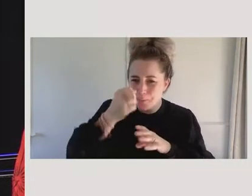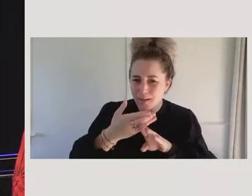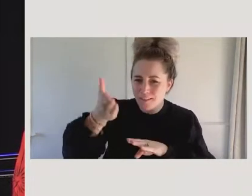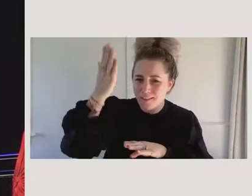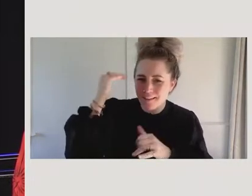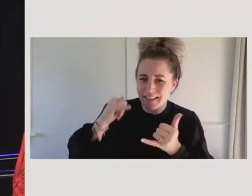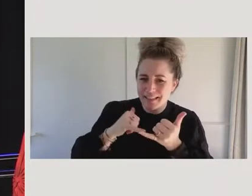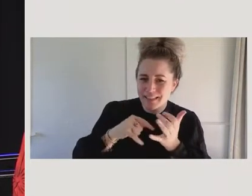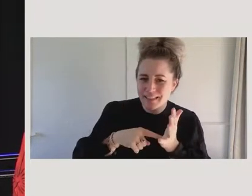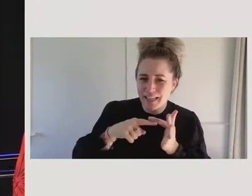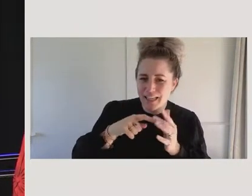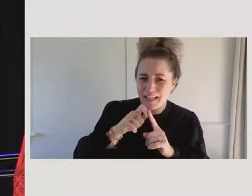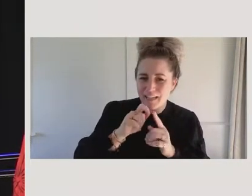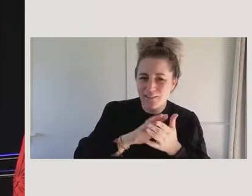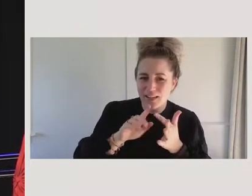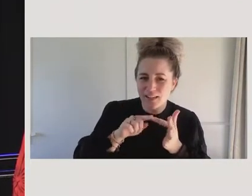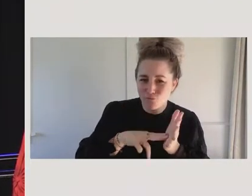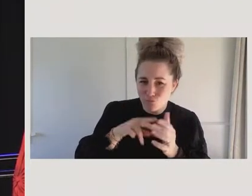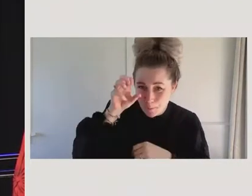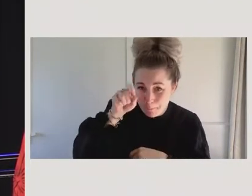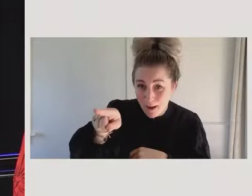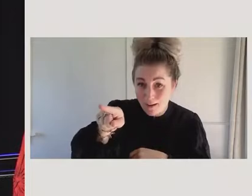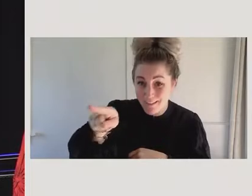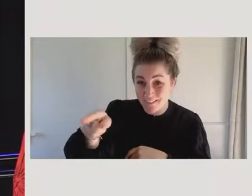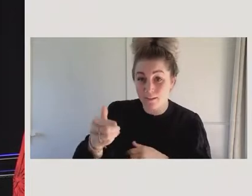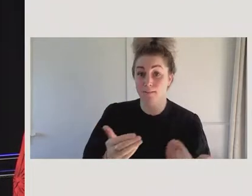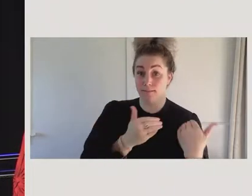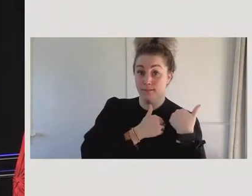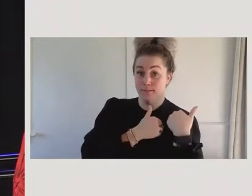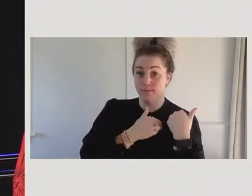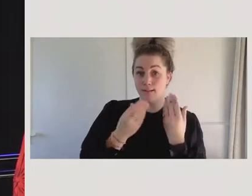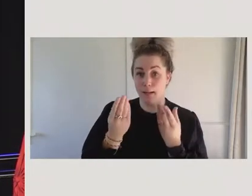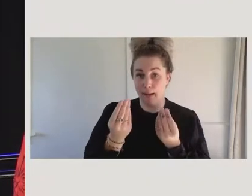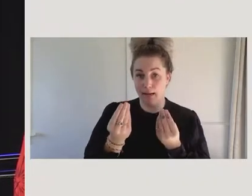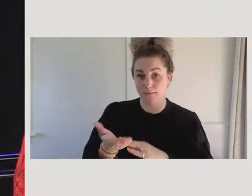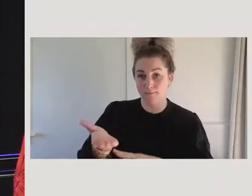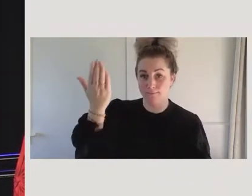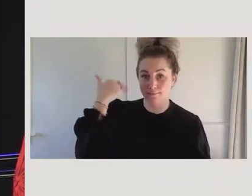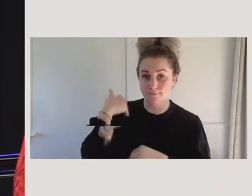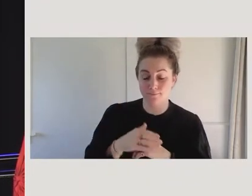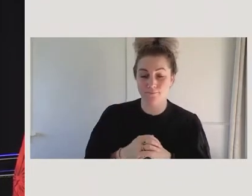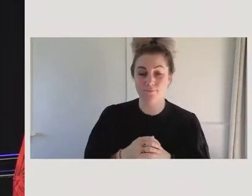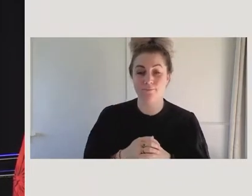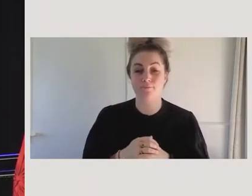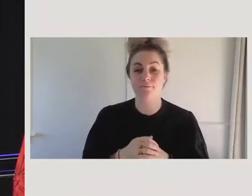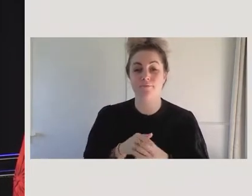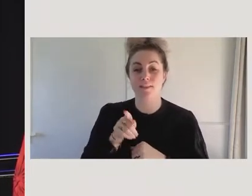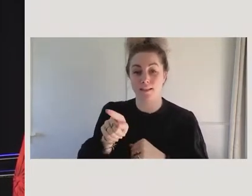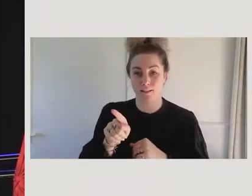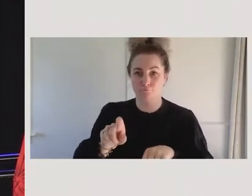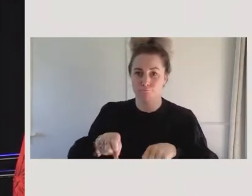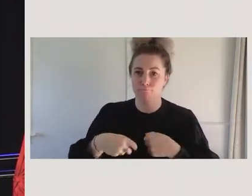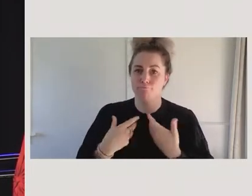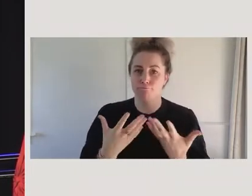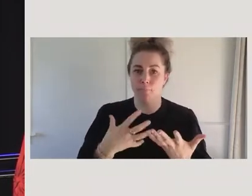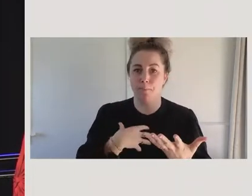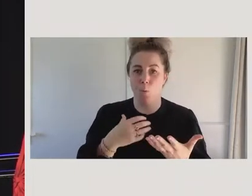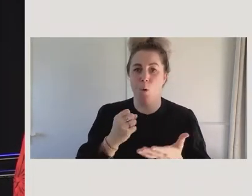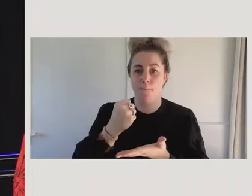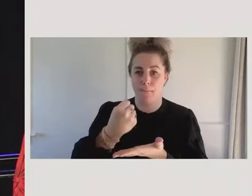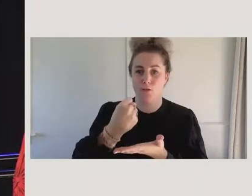Stephen yes he was in charge of the money in those days and so he has delivered with more